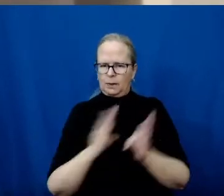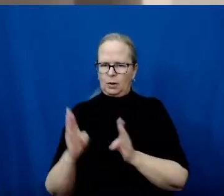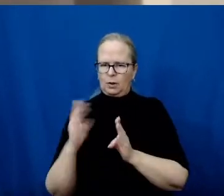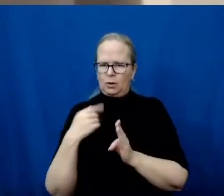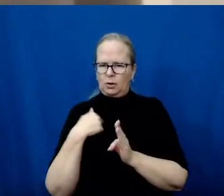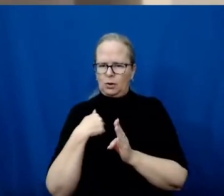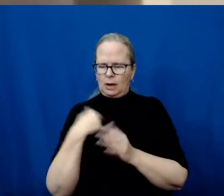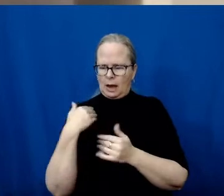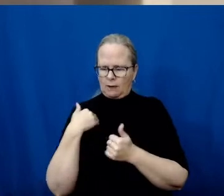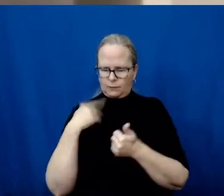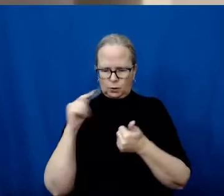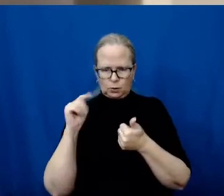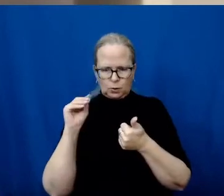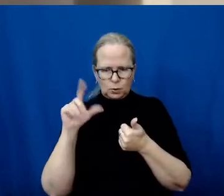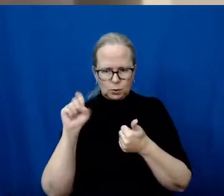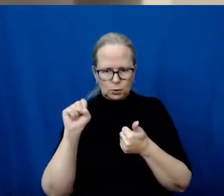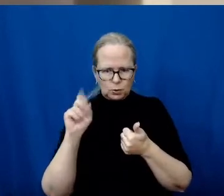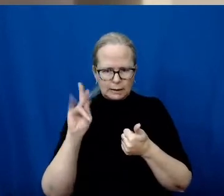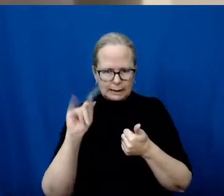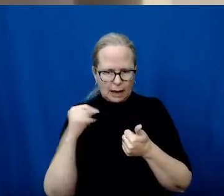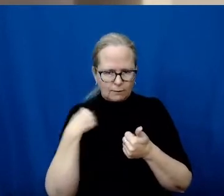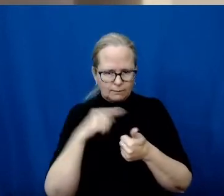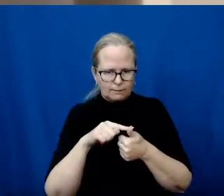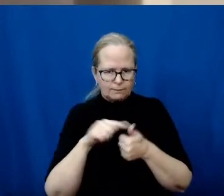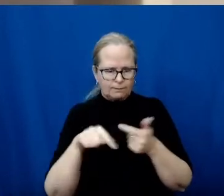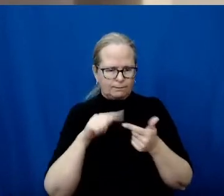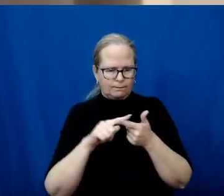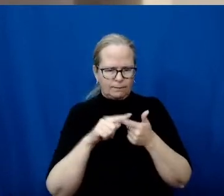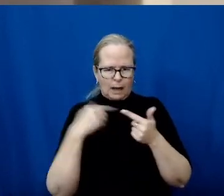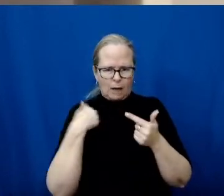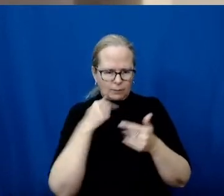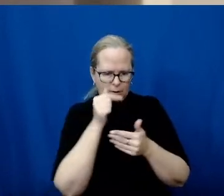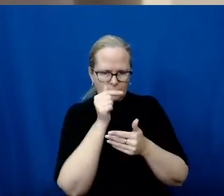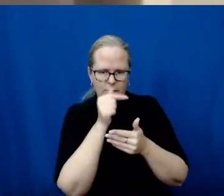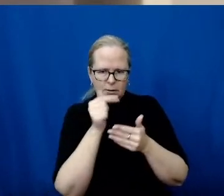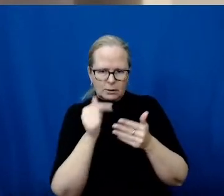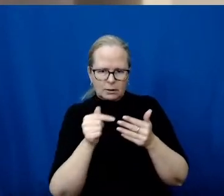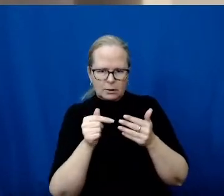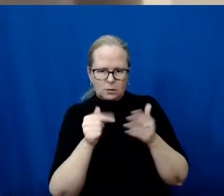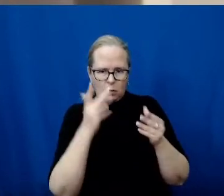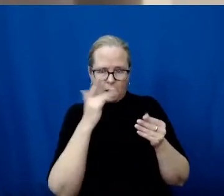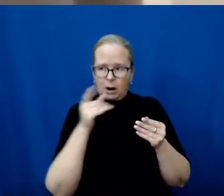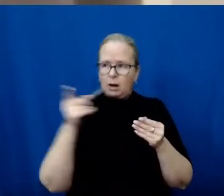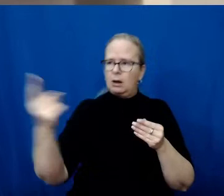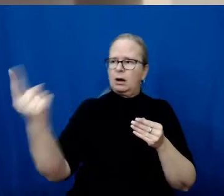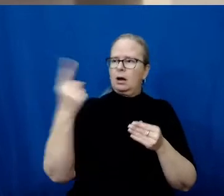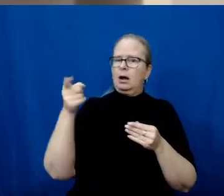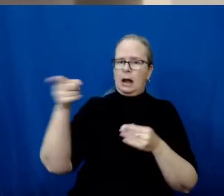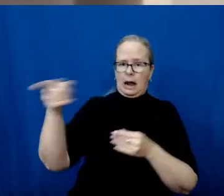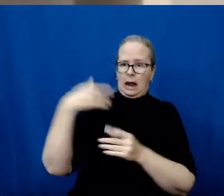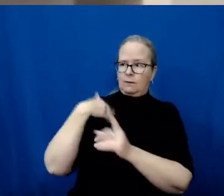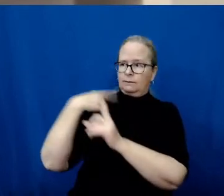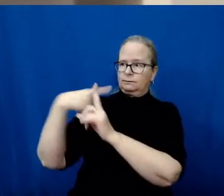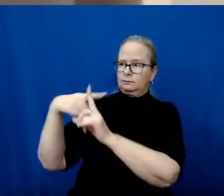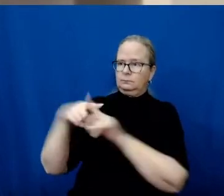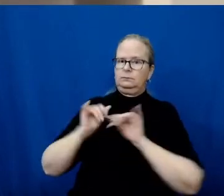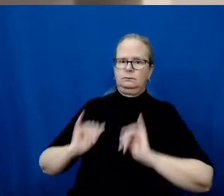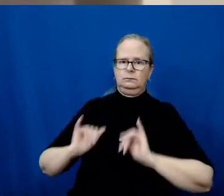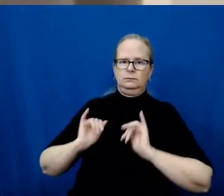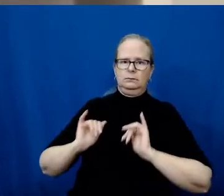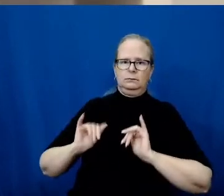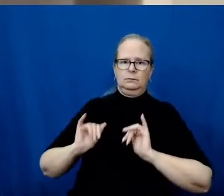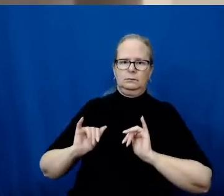hitting the ground running when it happened. So first of all, we isolated my partner, and I want